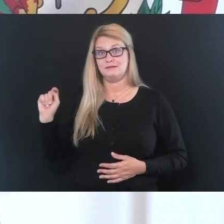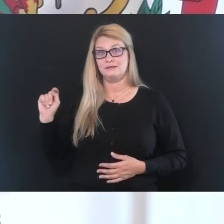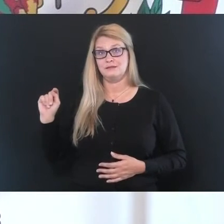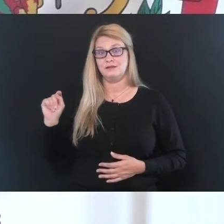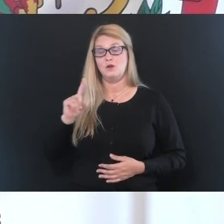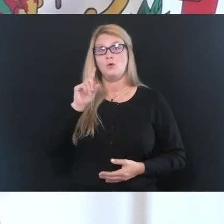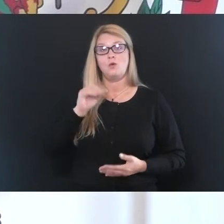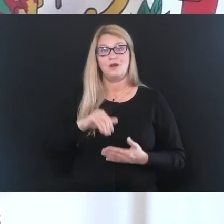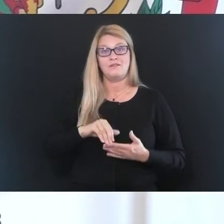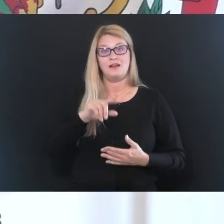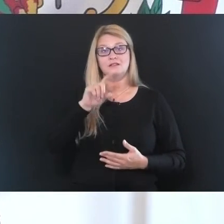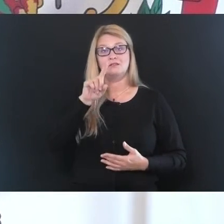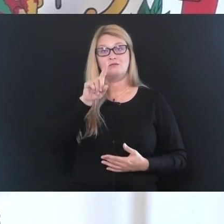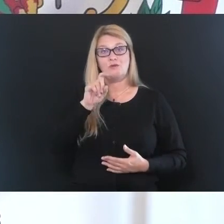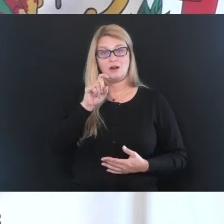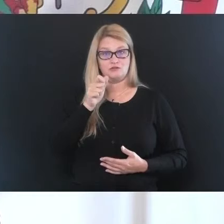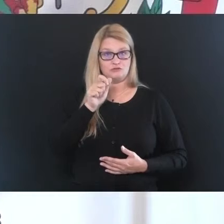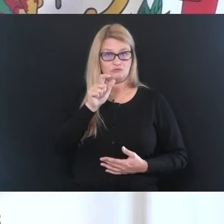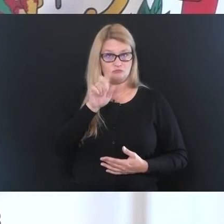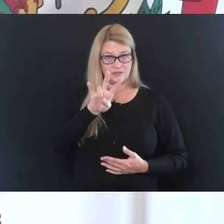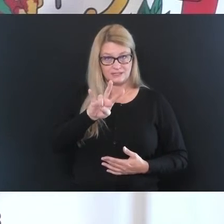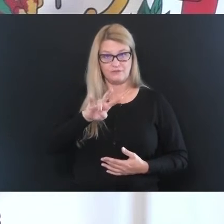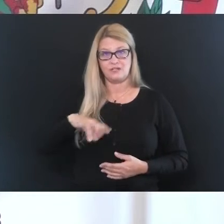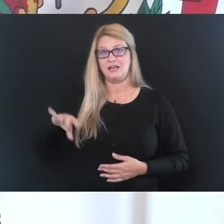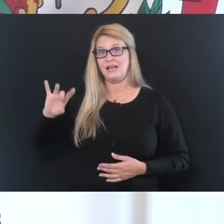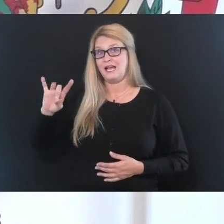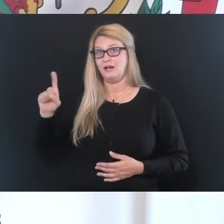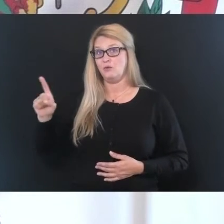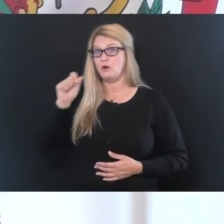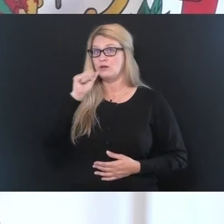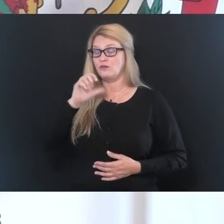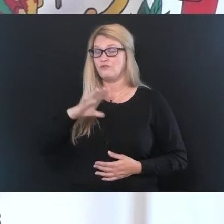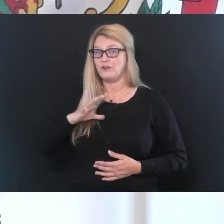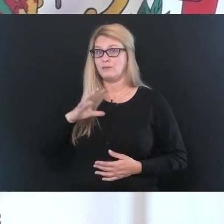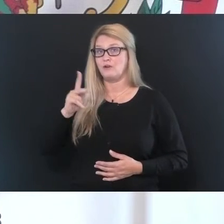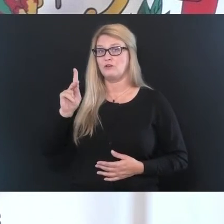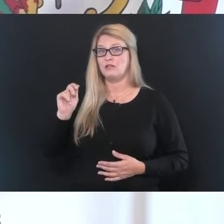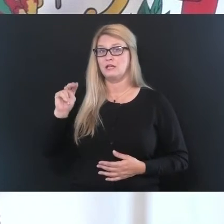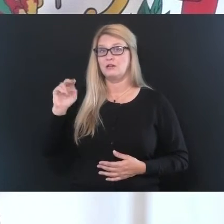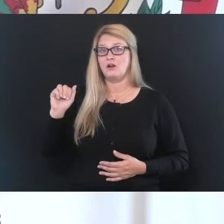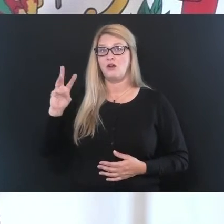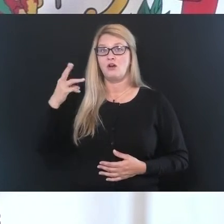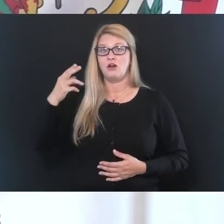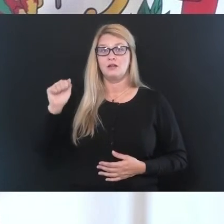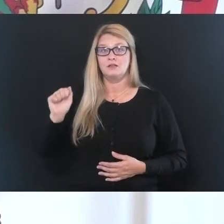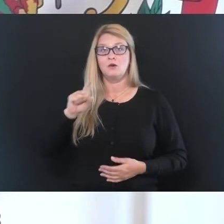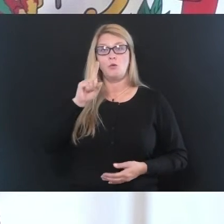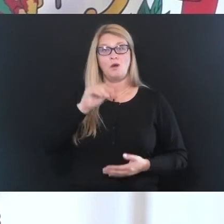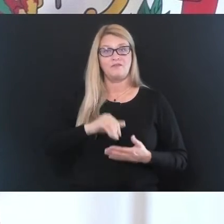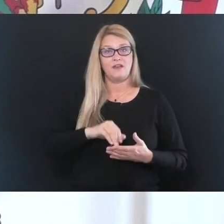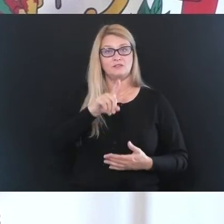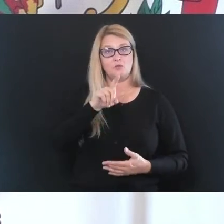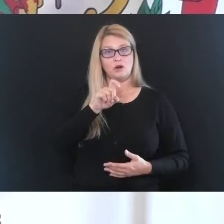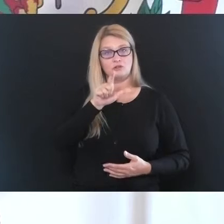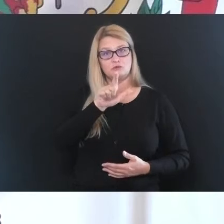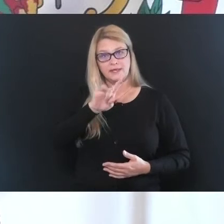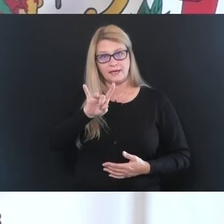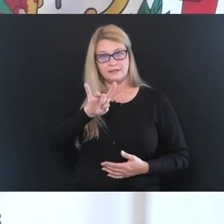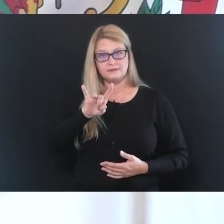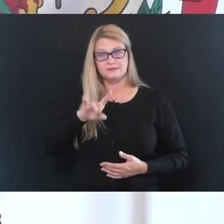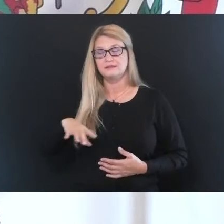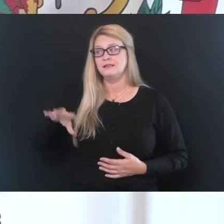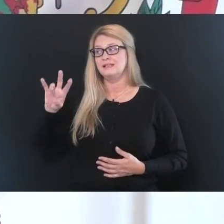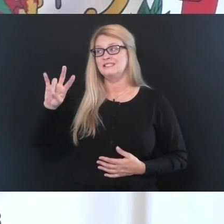Our 1,127th death is an 81-year-old female from Kanawha County. Our 1,128th death,